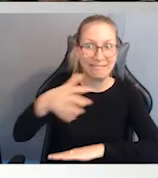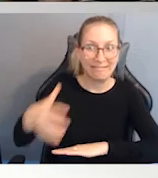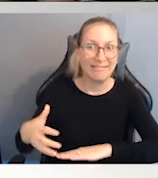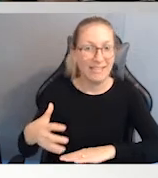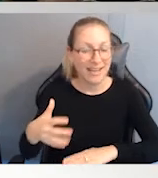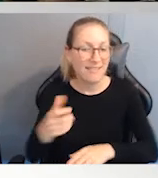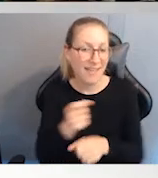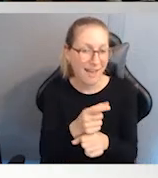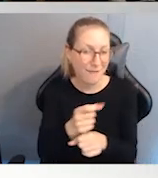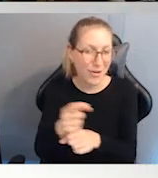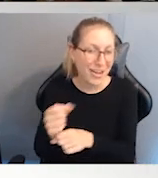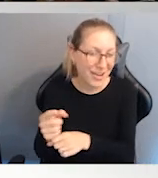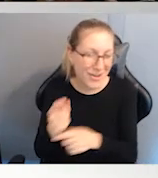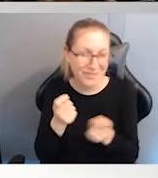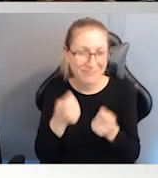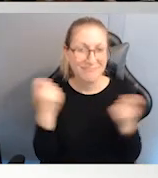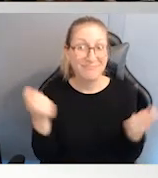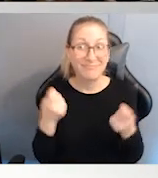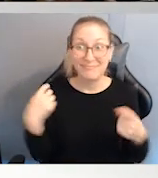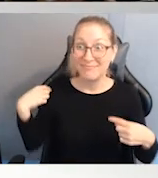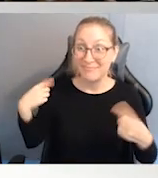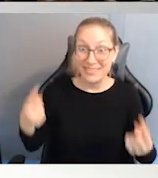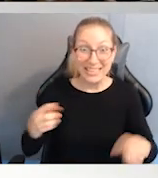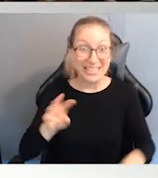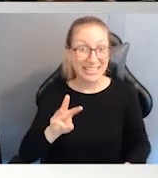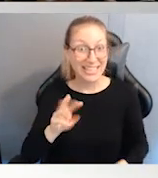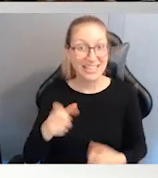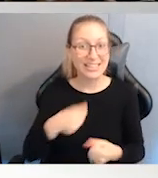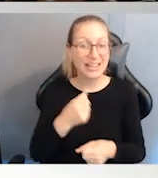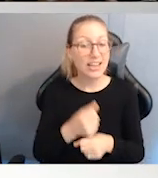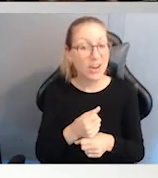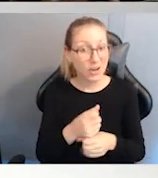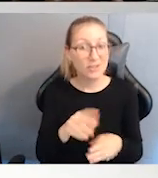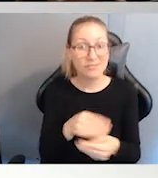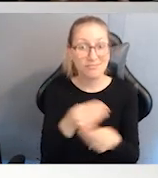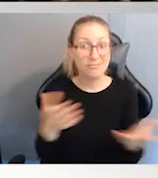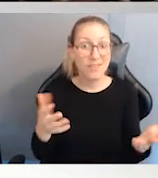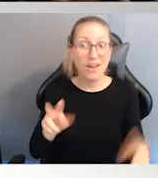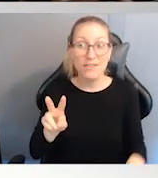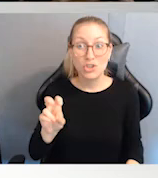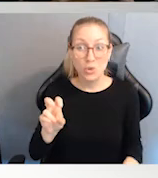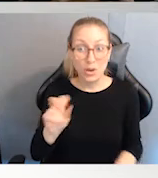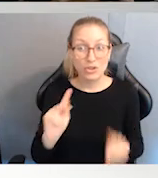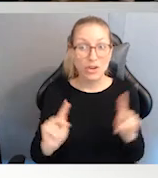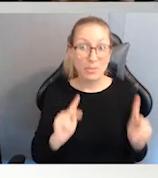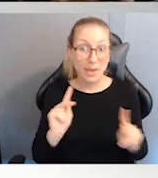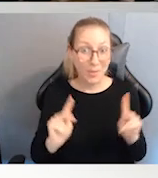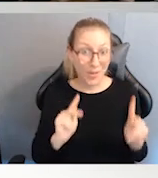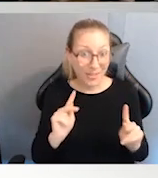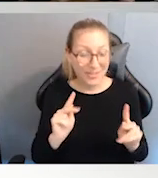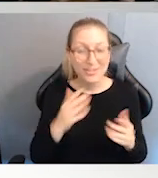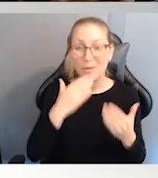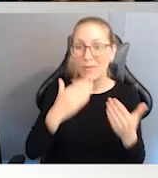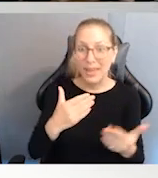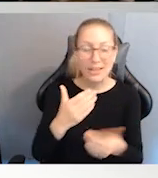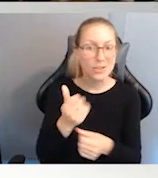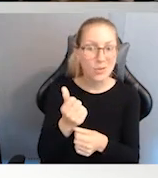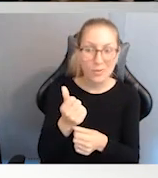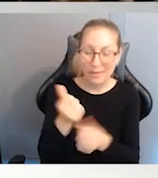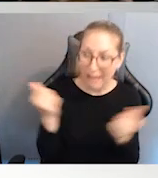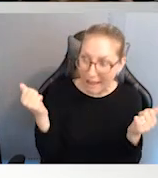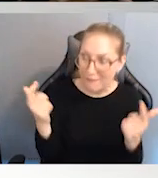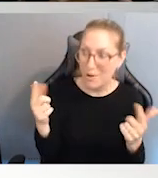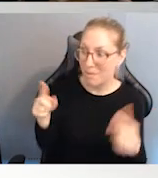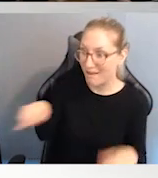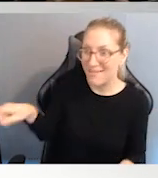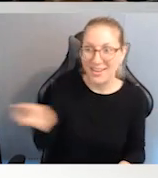here, guys. For the last 6 years, we've served over 200 people in the community. Thanks to each and every one of these guys. They go out,